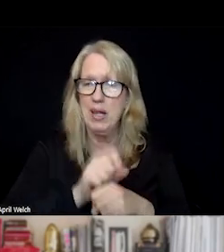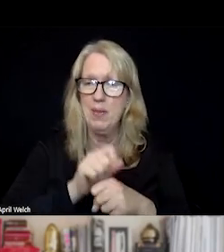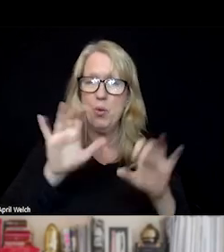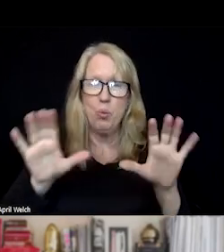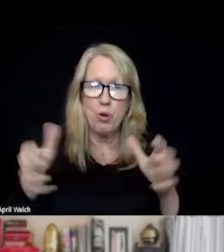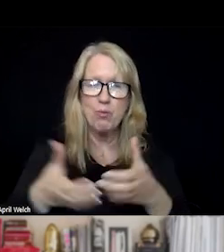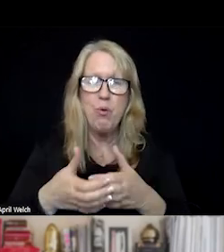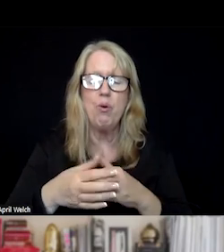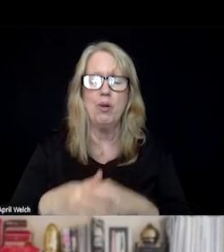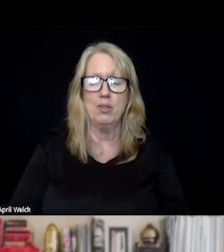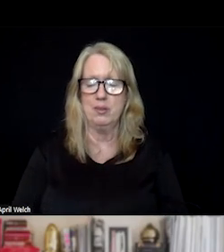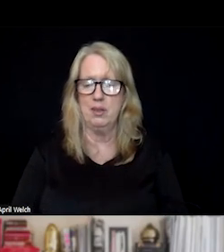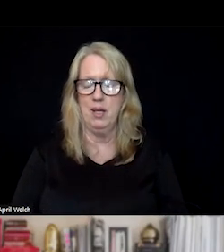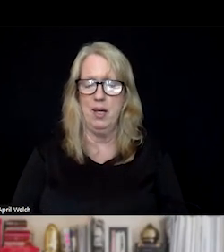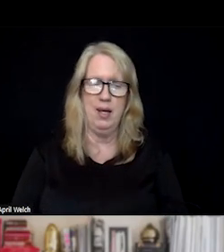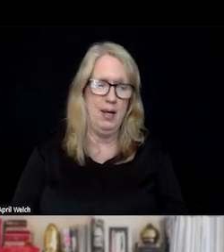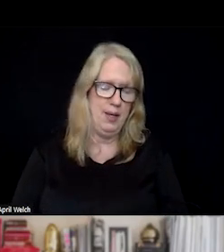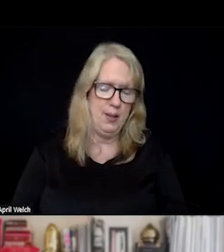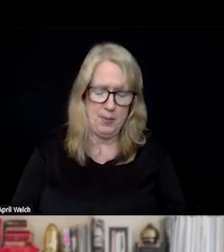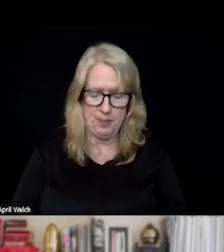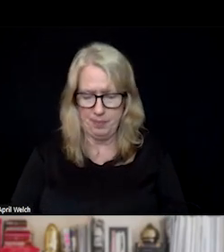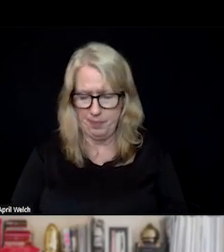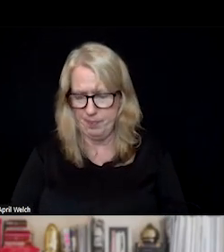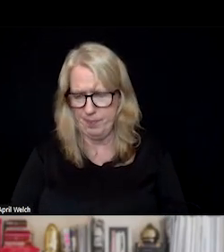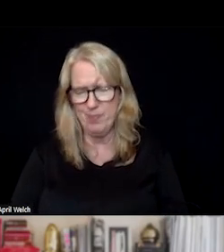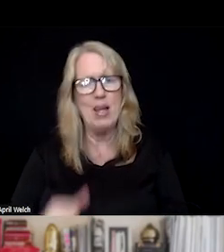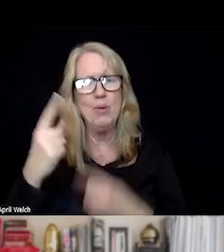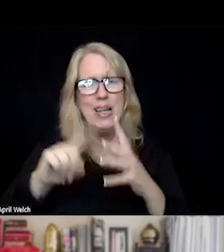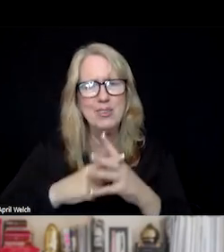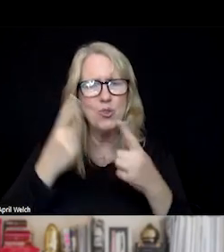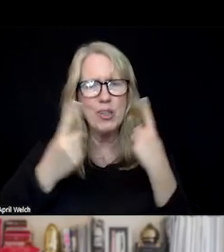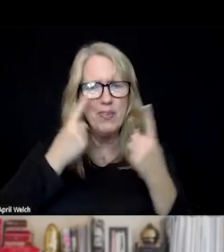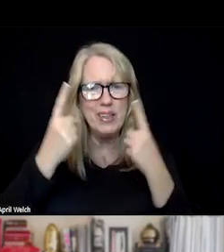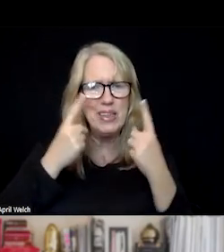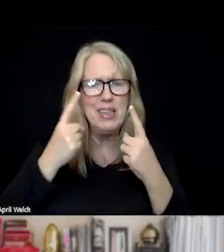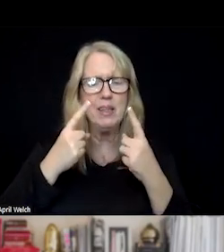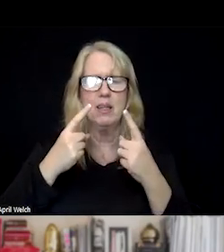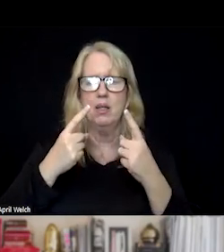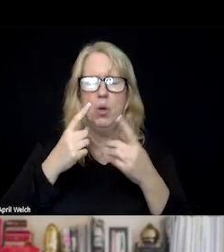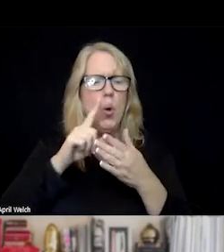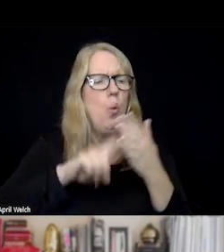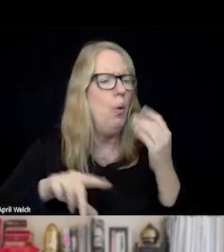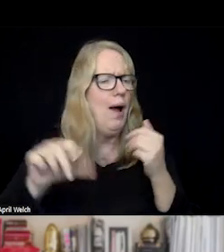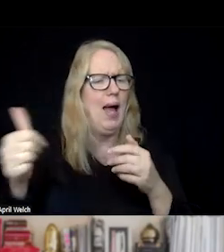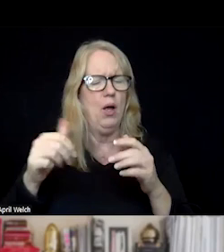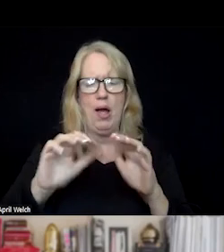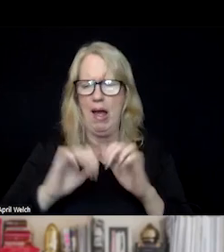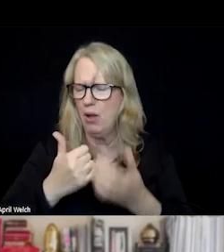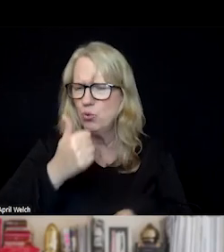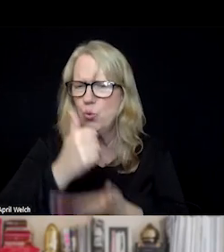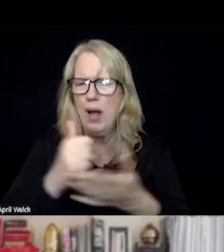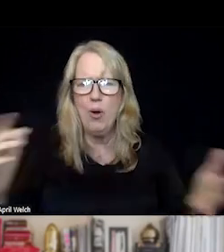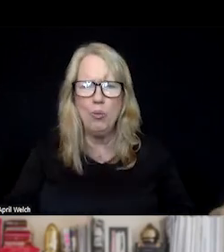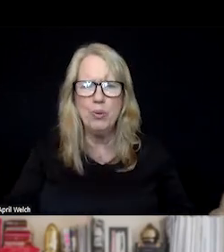And when I started thinking, okay, how else can I help stem the tide